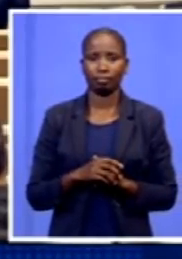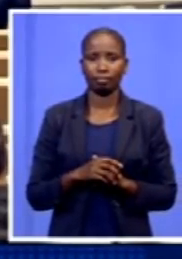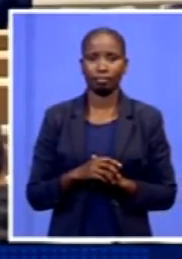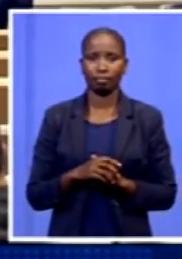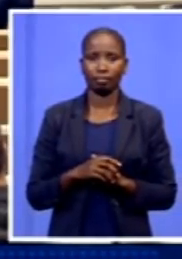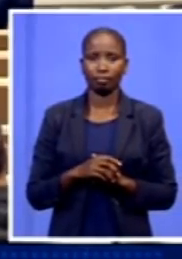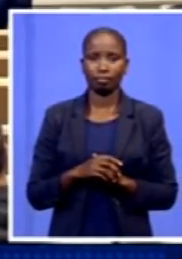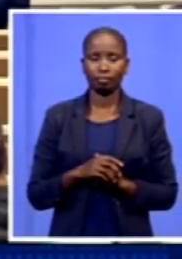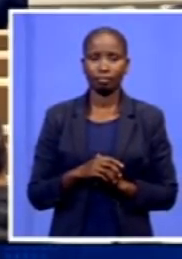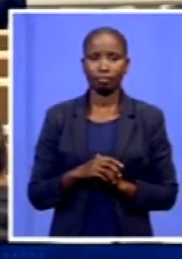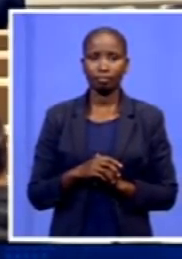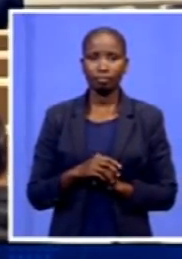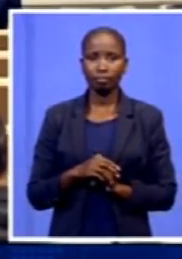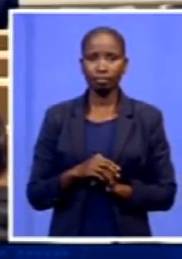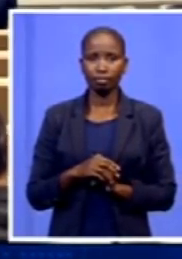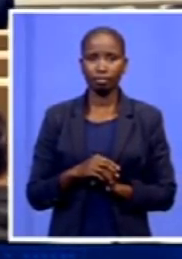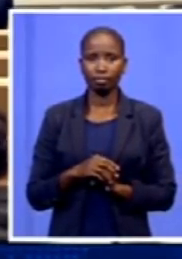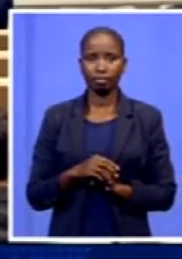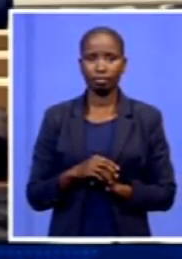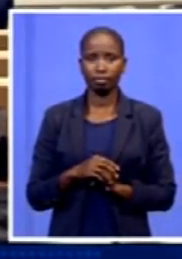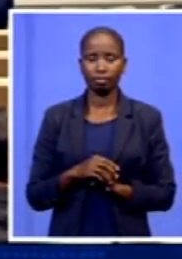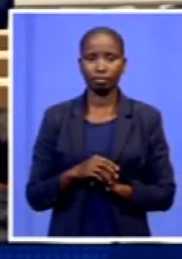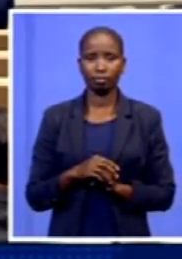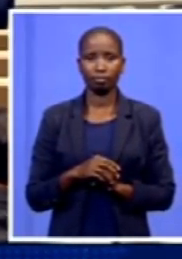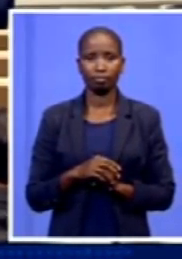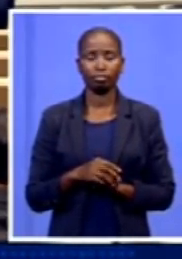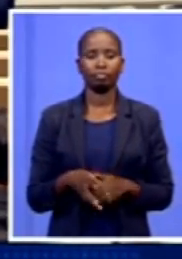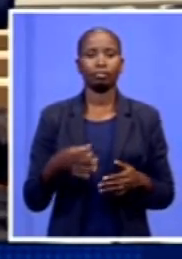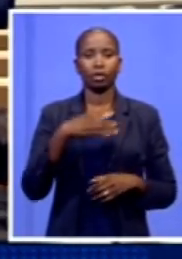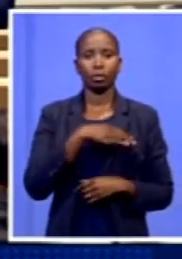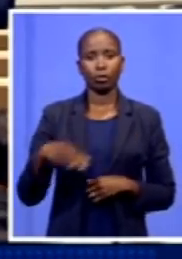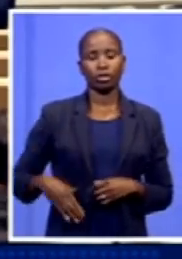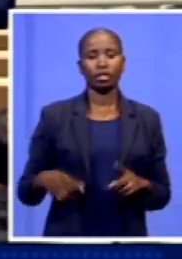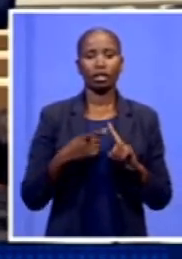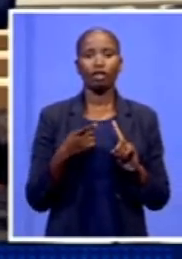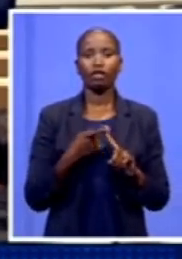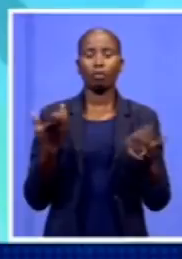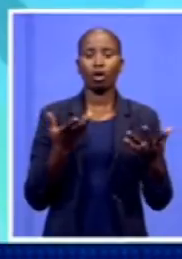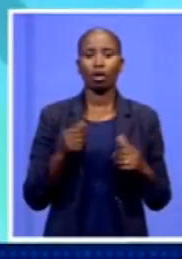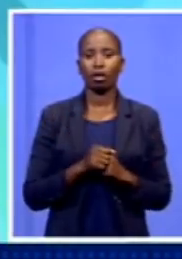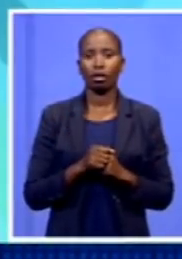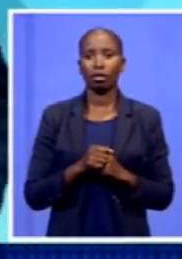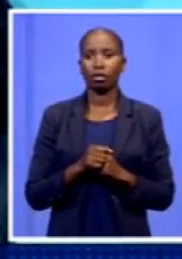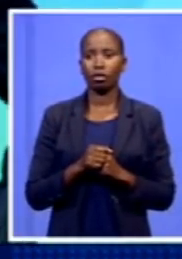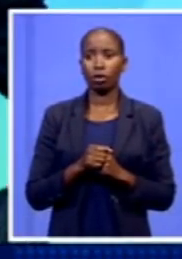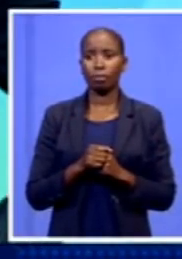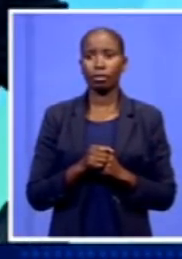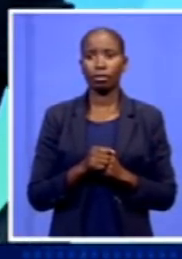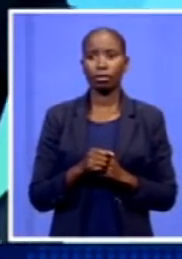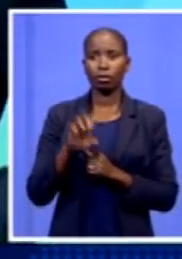Conseil européen. I'd now like to call on the President of the European Council to take the floor. Yes, thank you very much indeed to you,